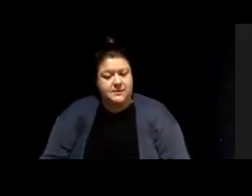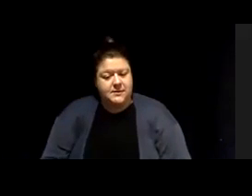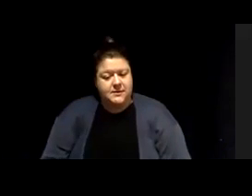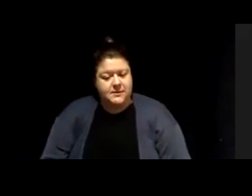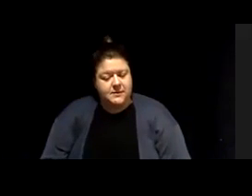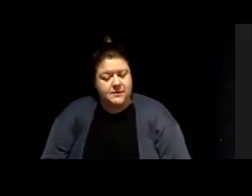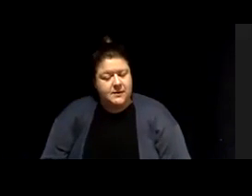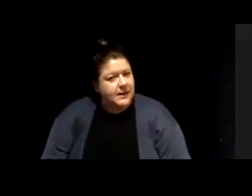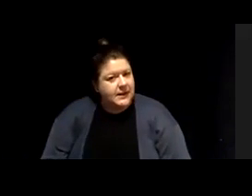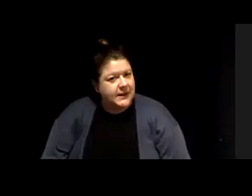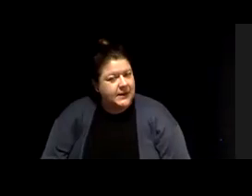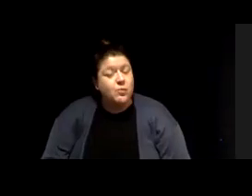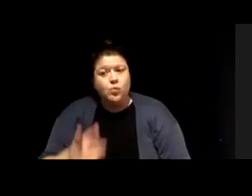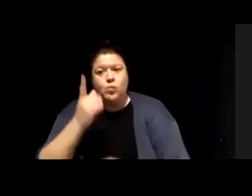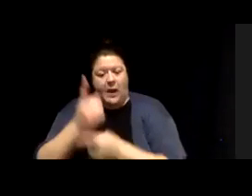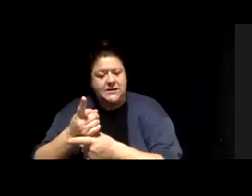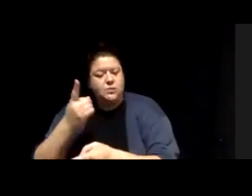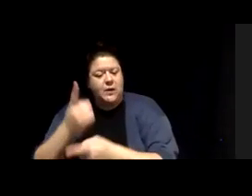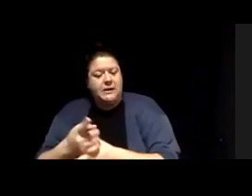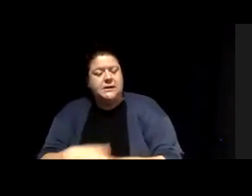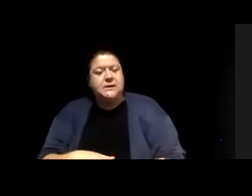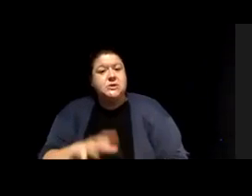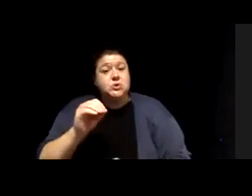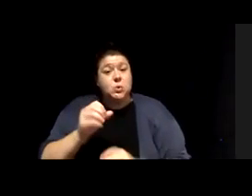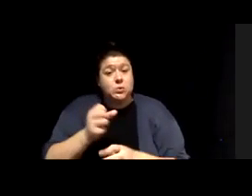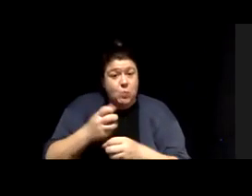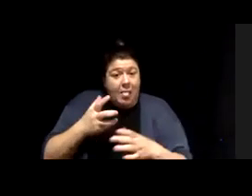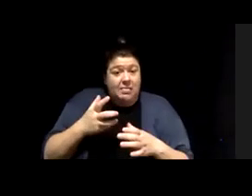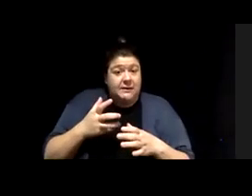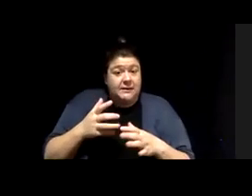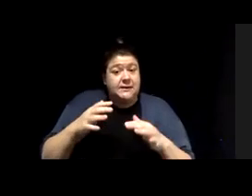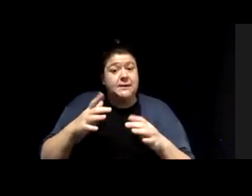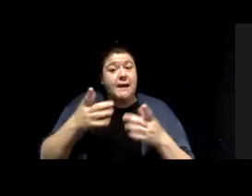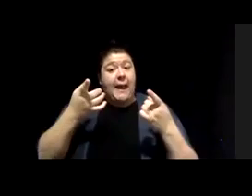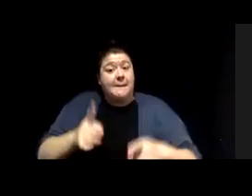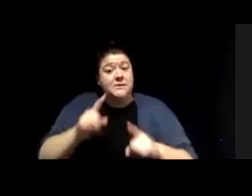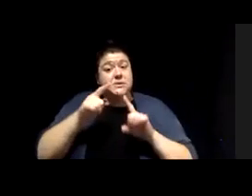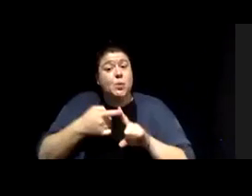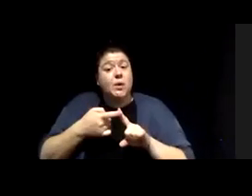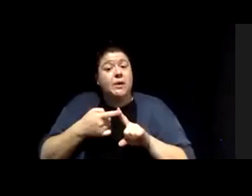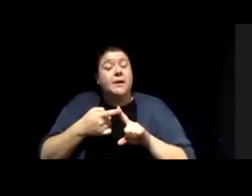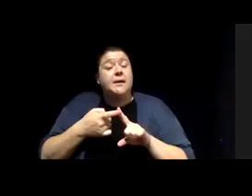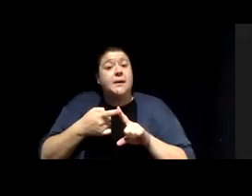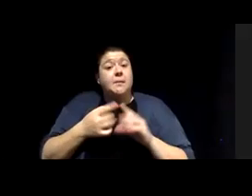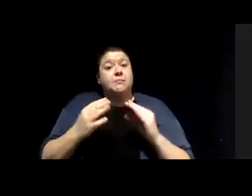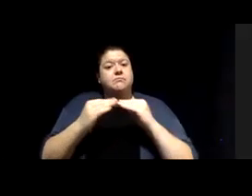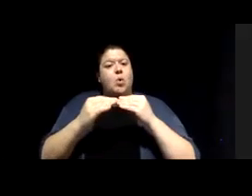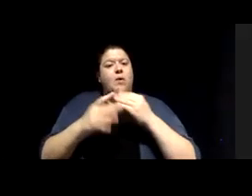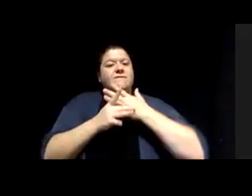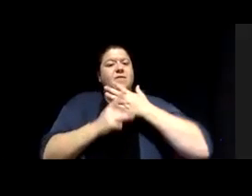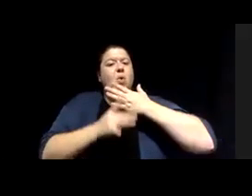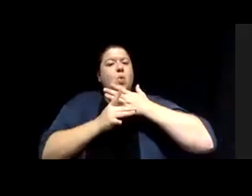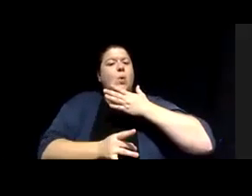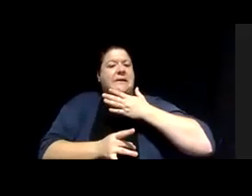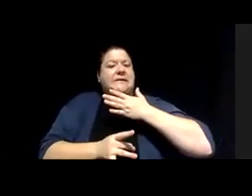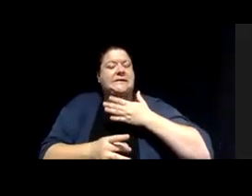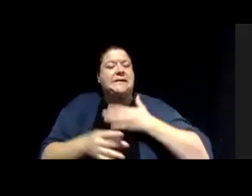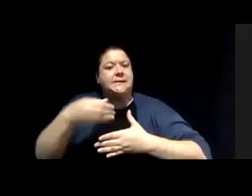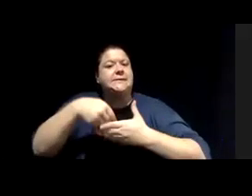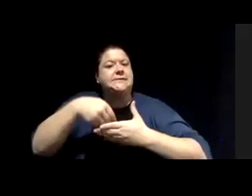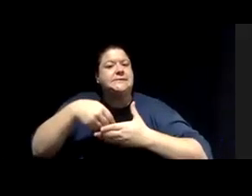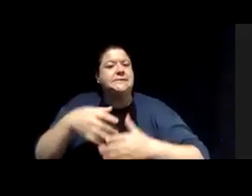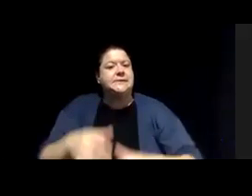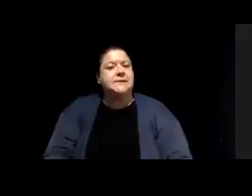bed. So, right, it's swelling, which happens when there's an increase in fluids. Now, a lot of times people who have,